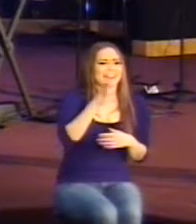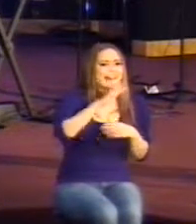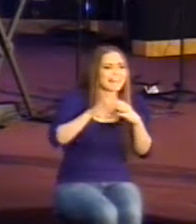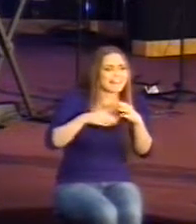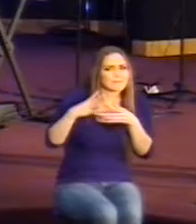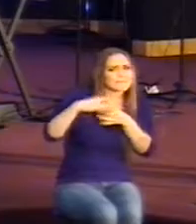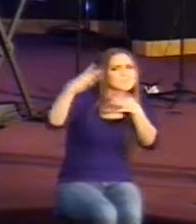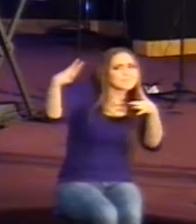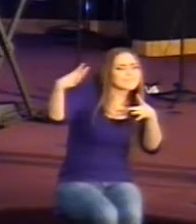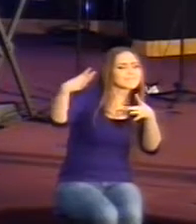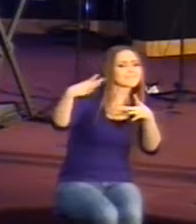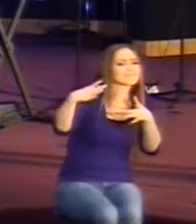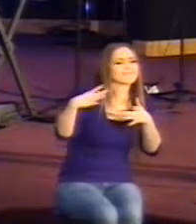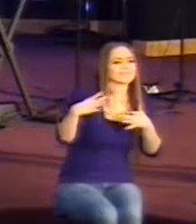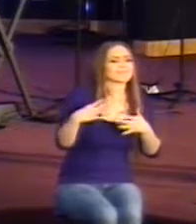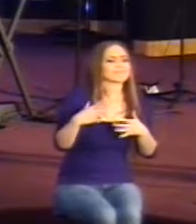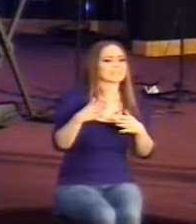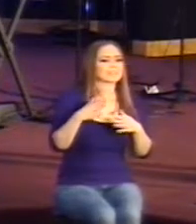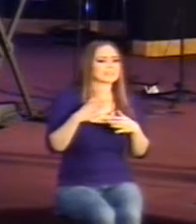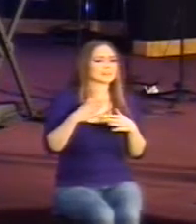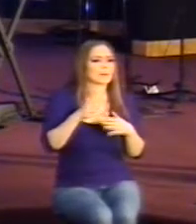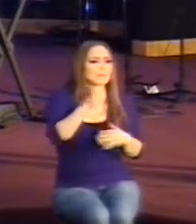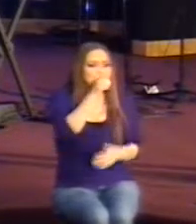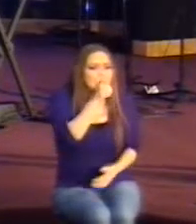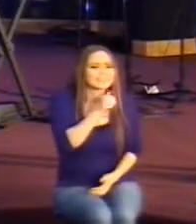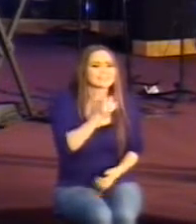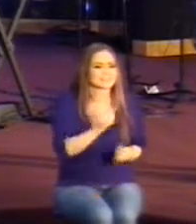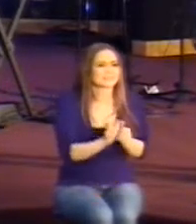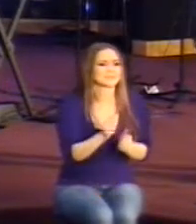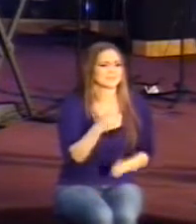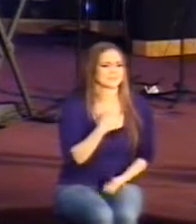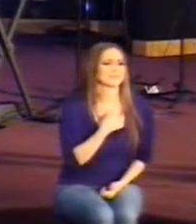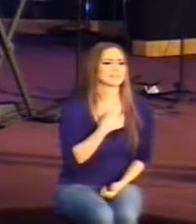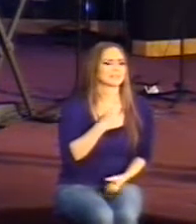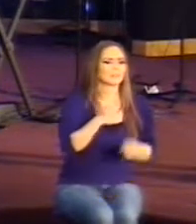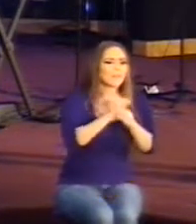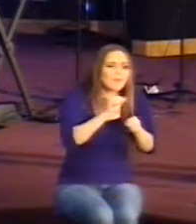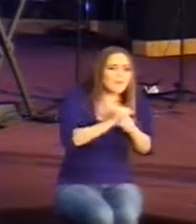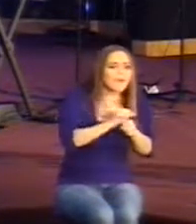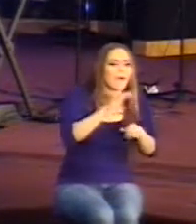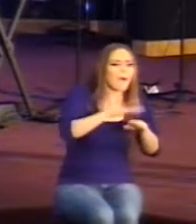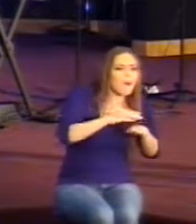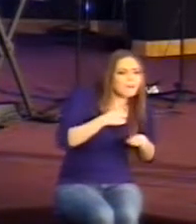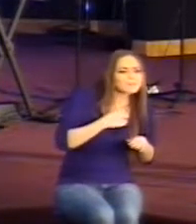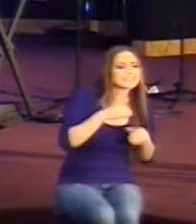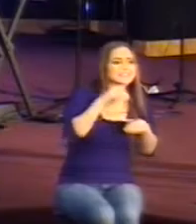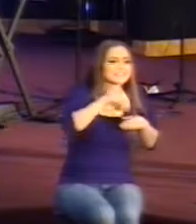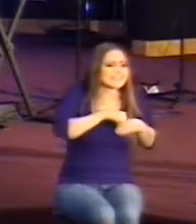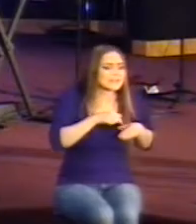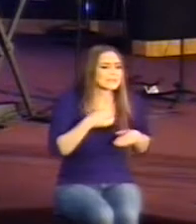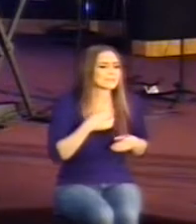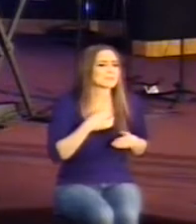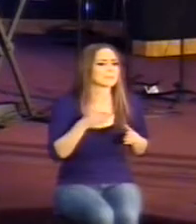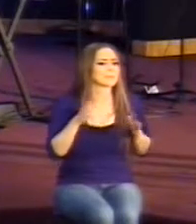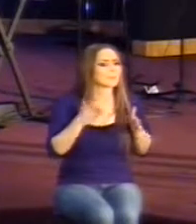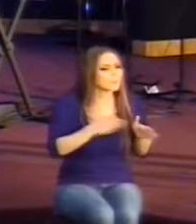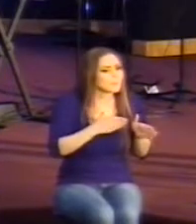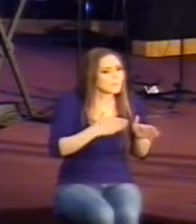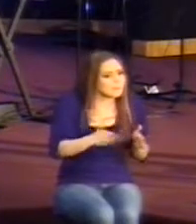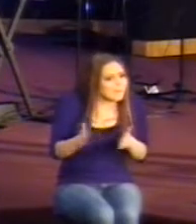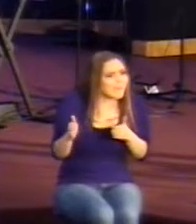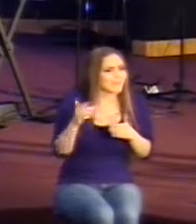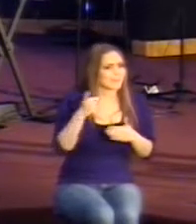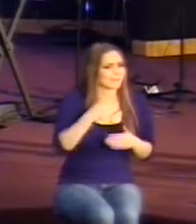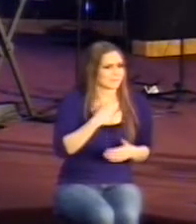been very, very patient with me. And he has worked on me and in me and prepared me for the last 10 years for this